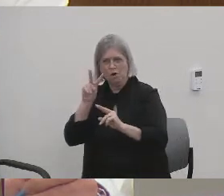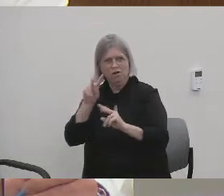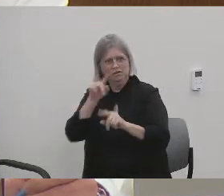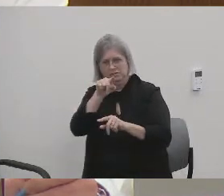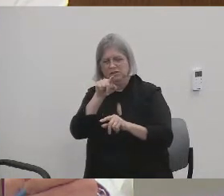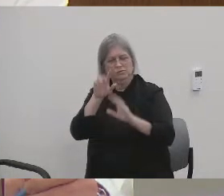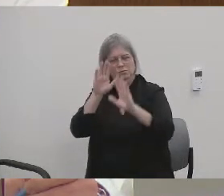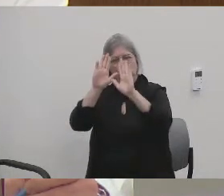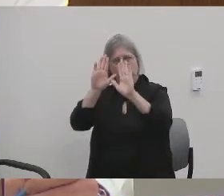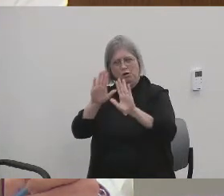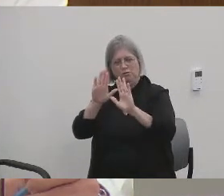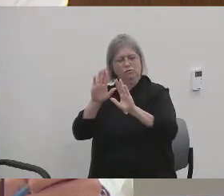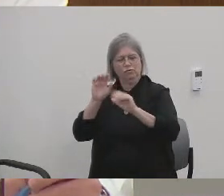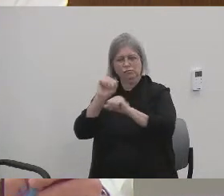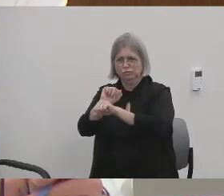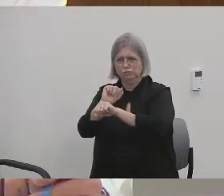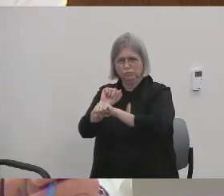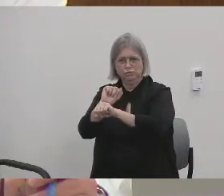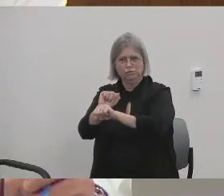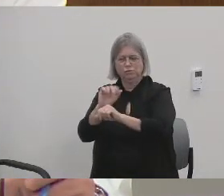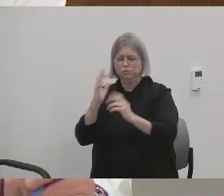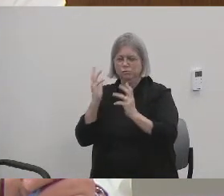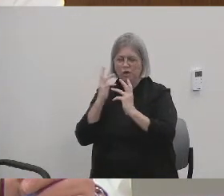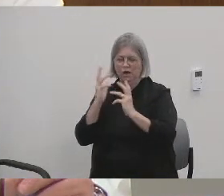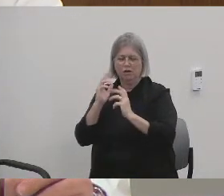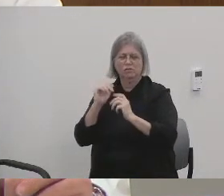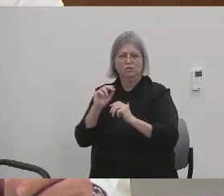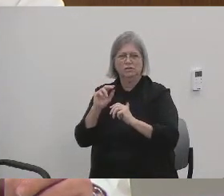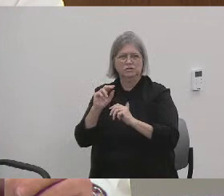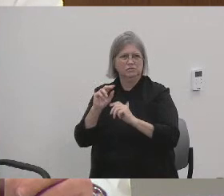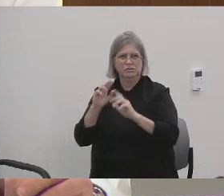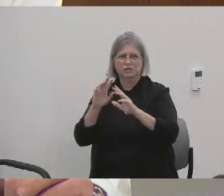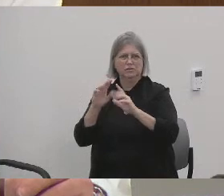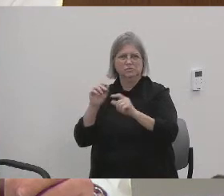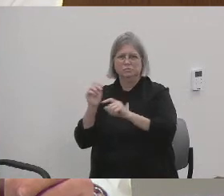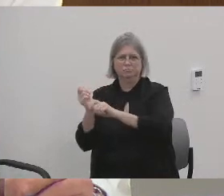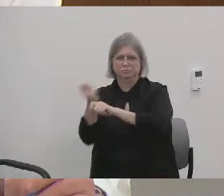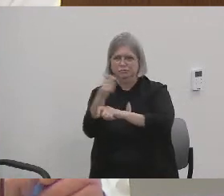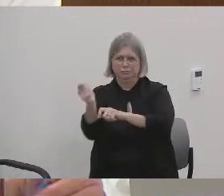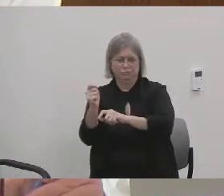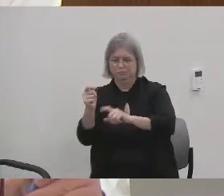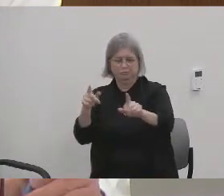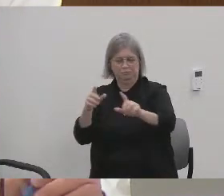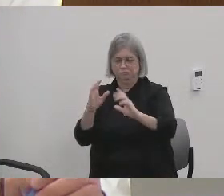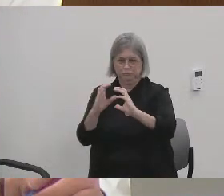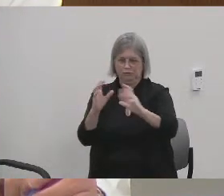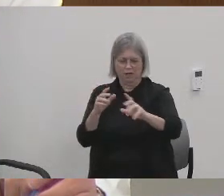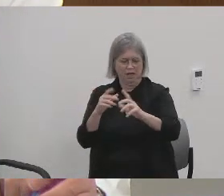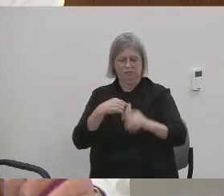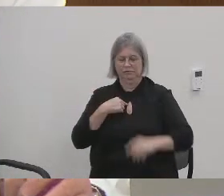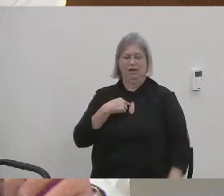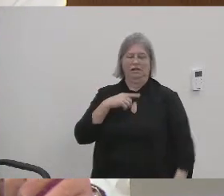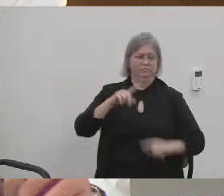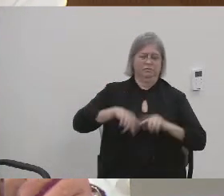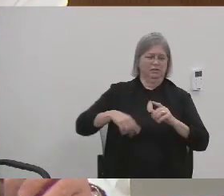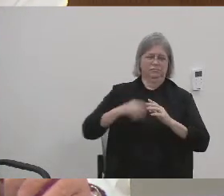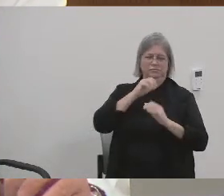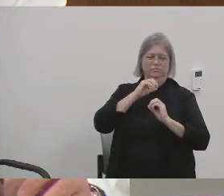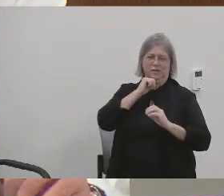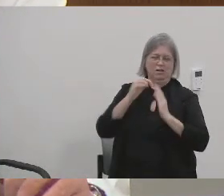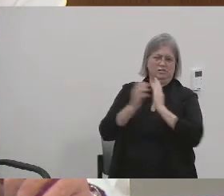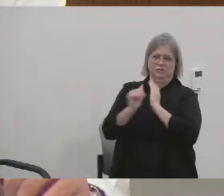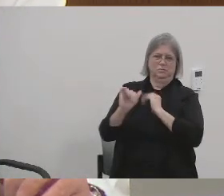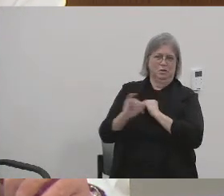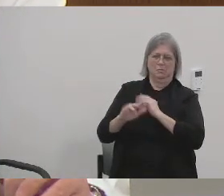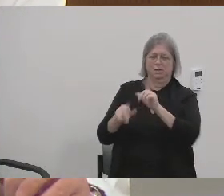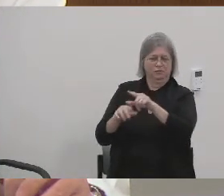do a fantastic job, and they're hitting balls in places that I could only dream about. So they've